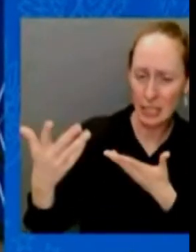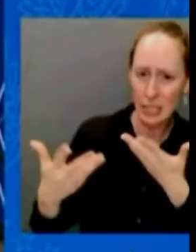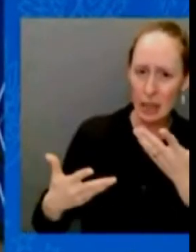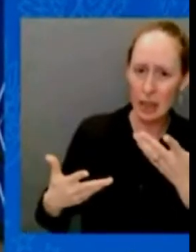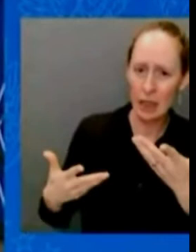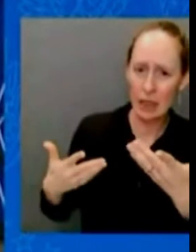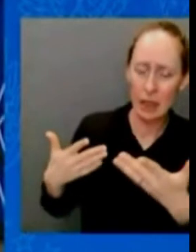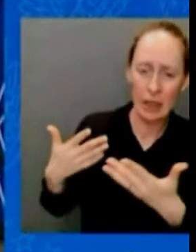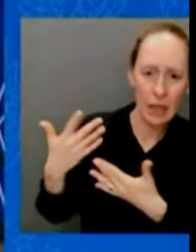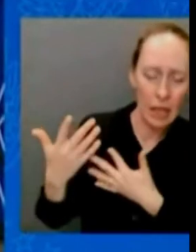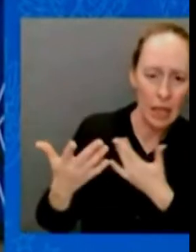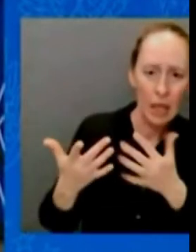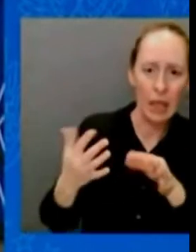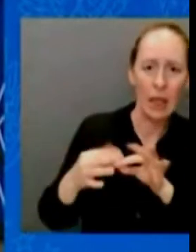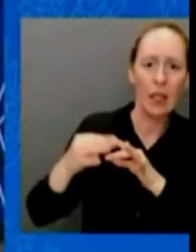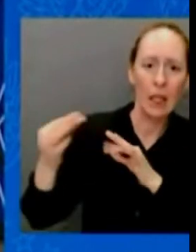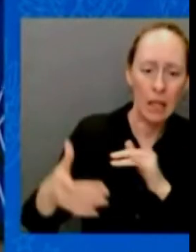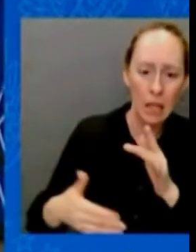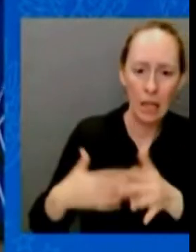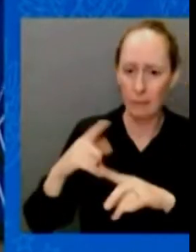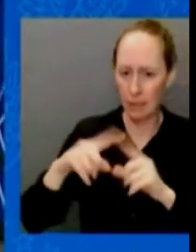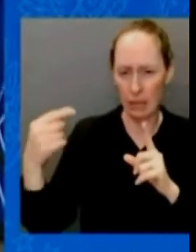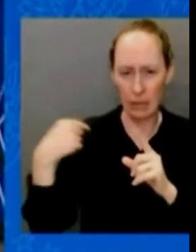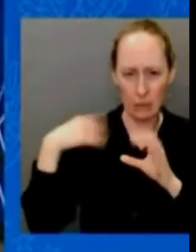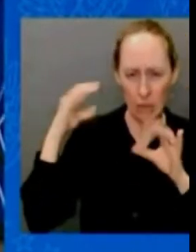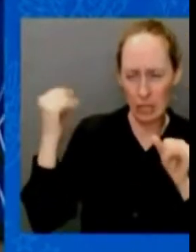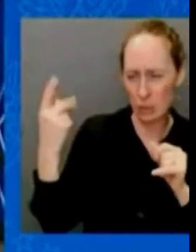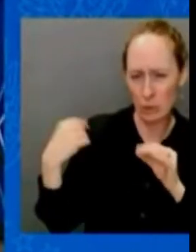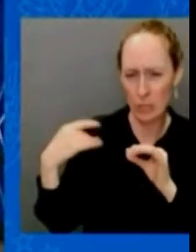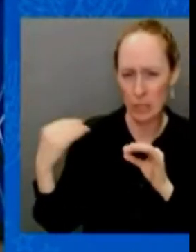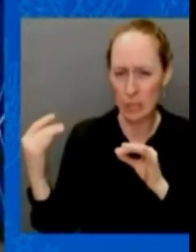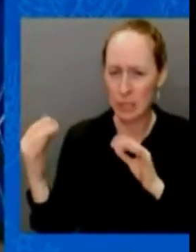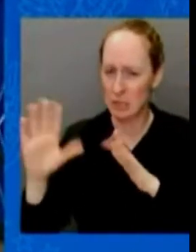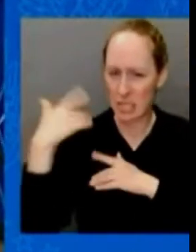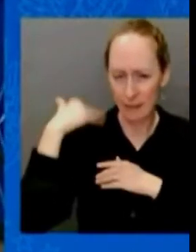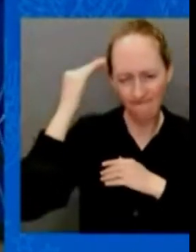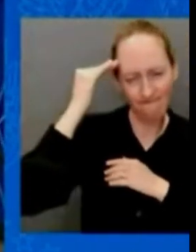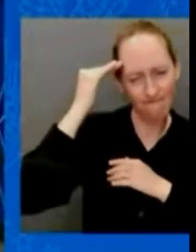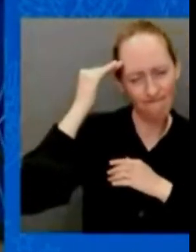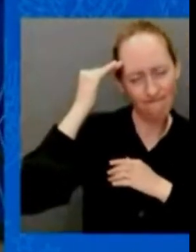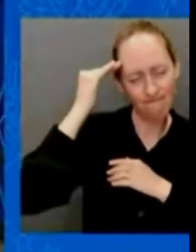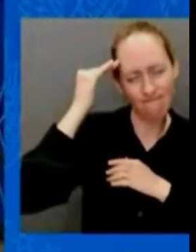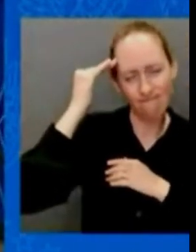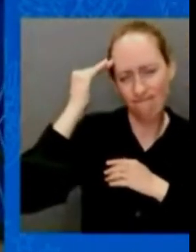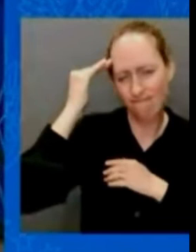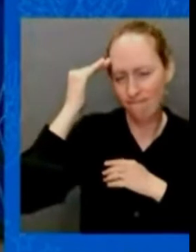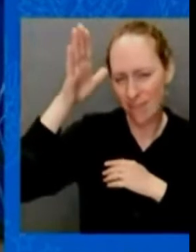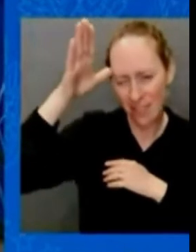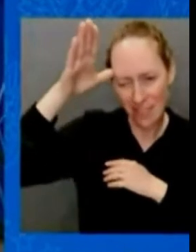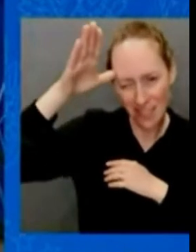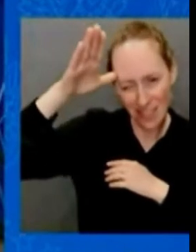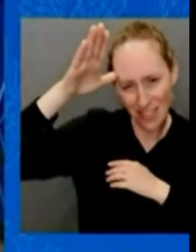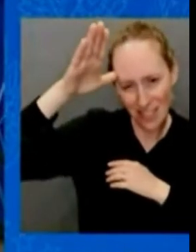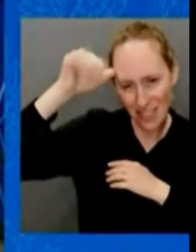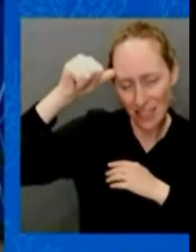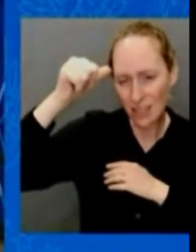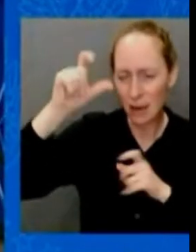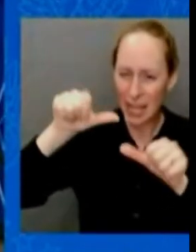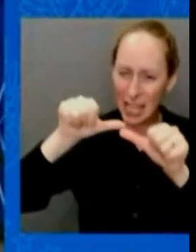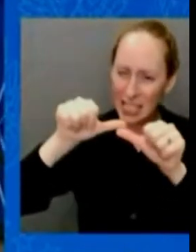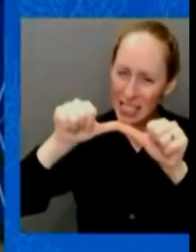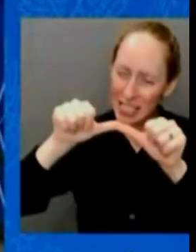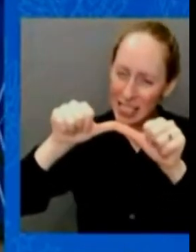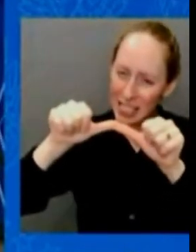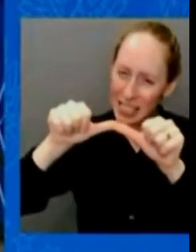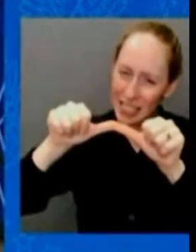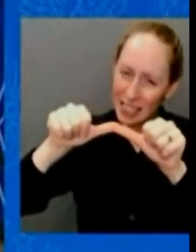fail. And we fought so hard because President Biden and I knew what succeeding would mean to places